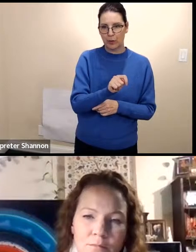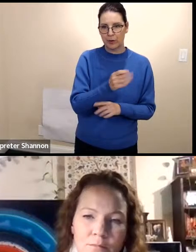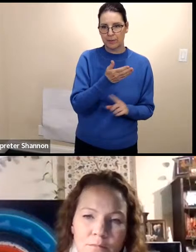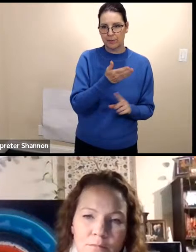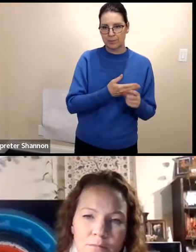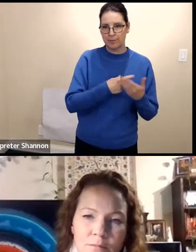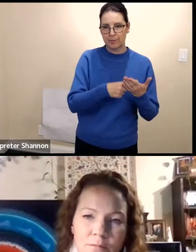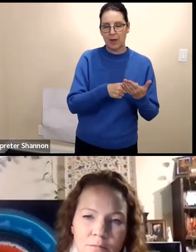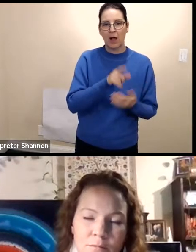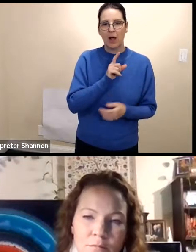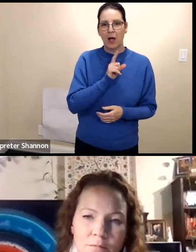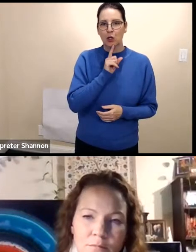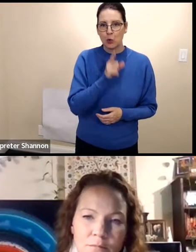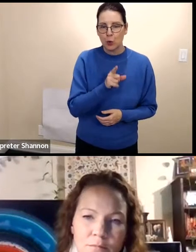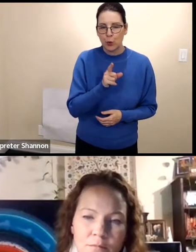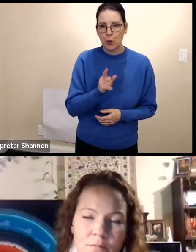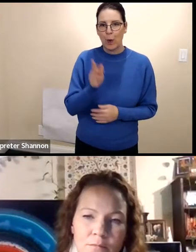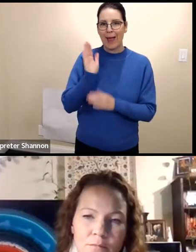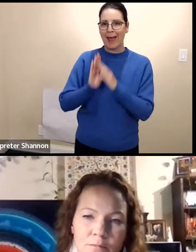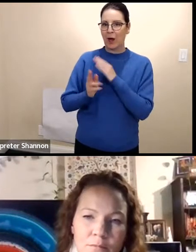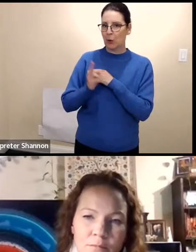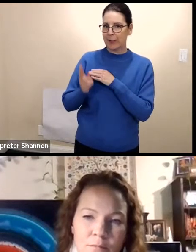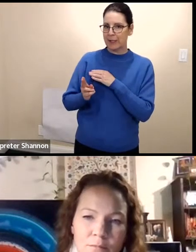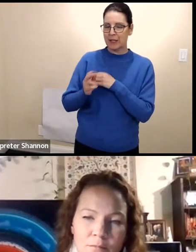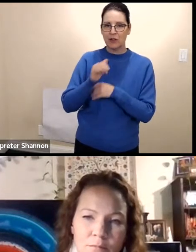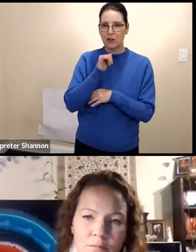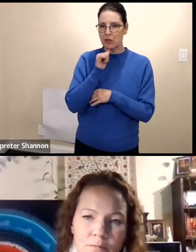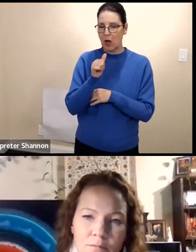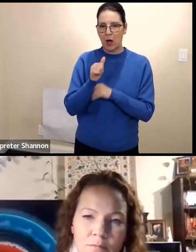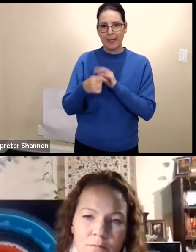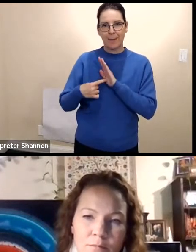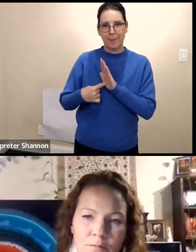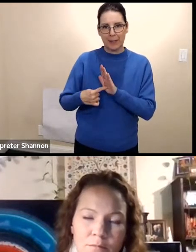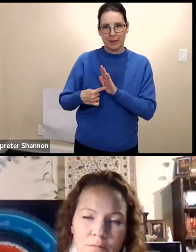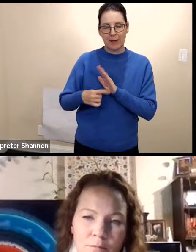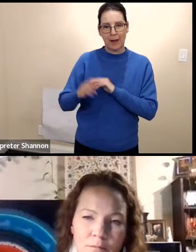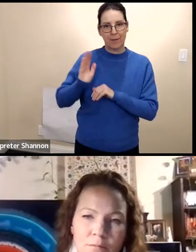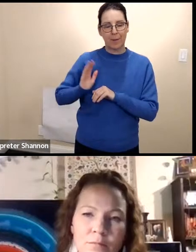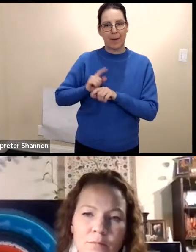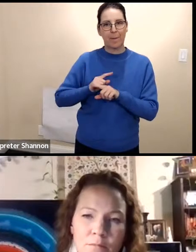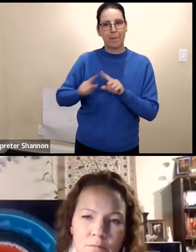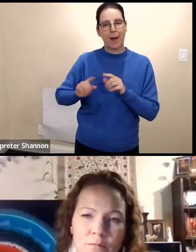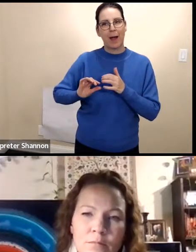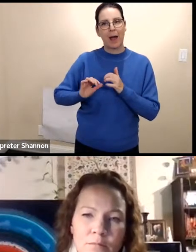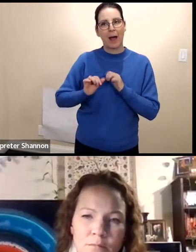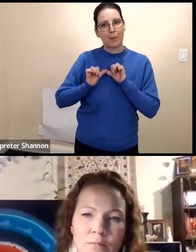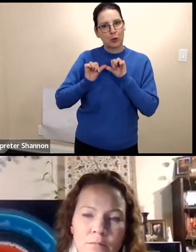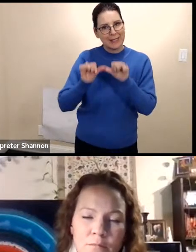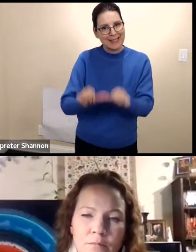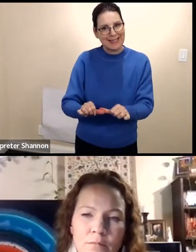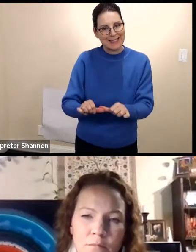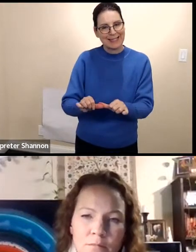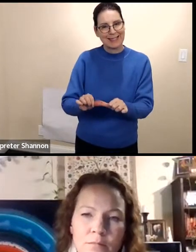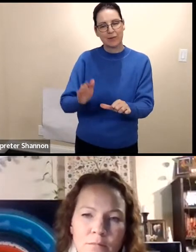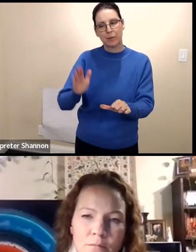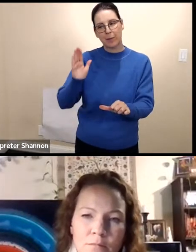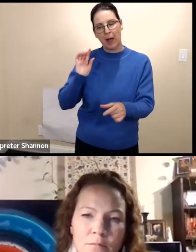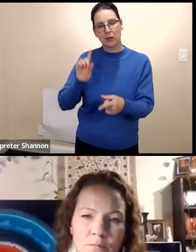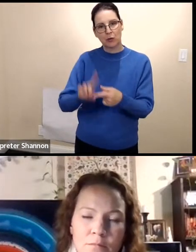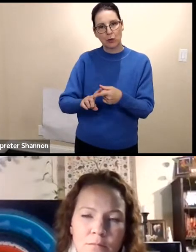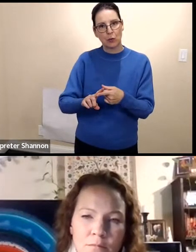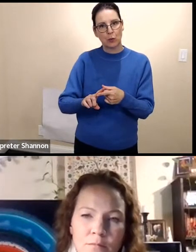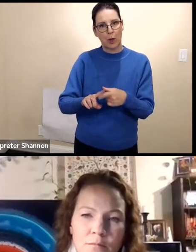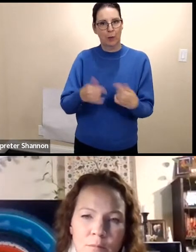Heritage is not a depiction of the past but the Persistence of the past and the present um and that